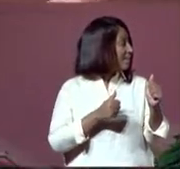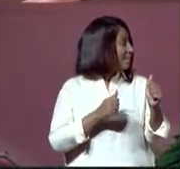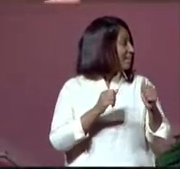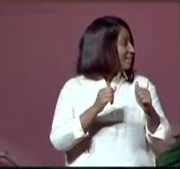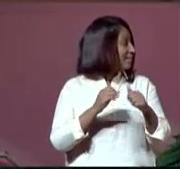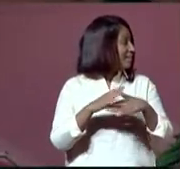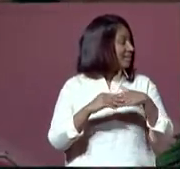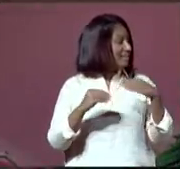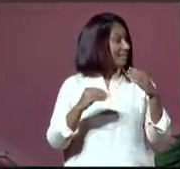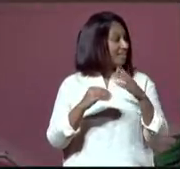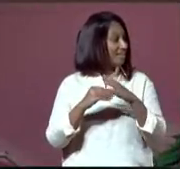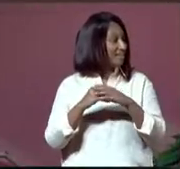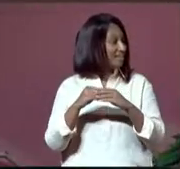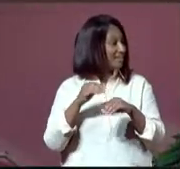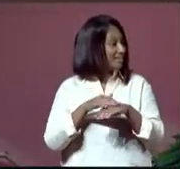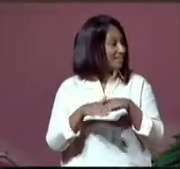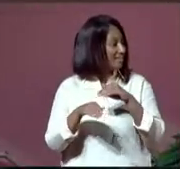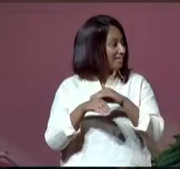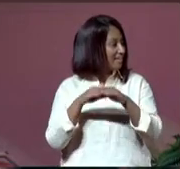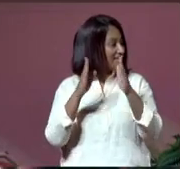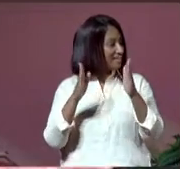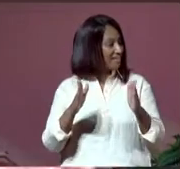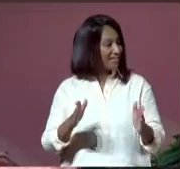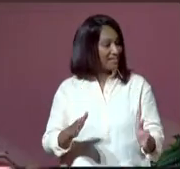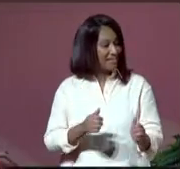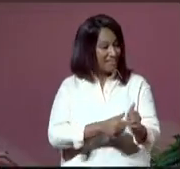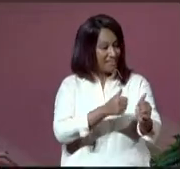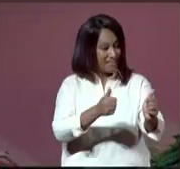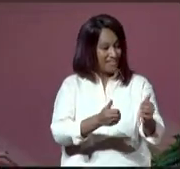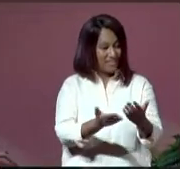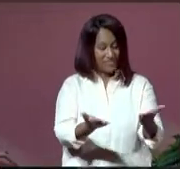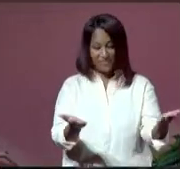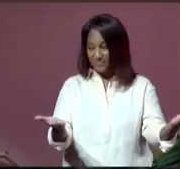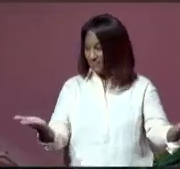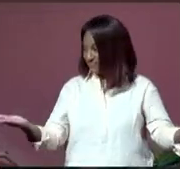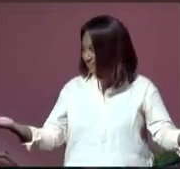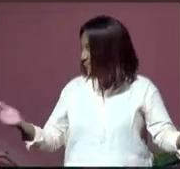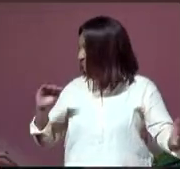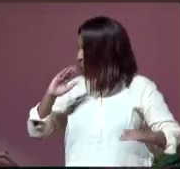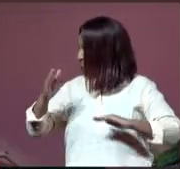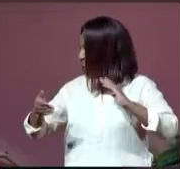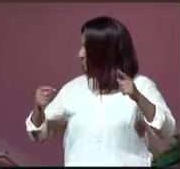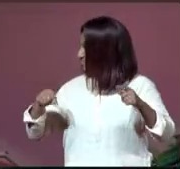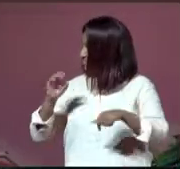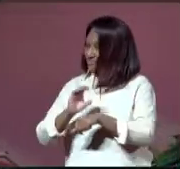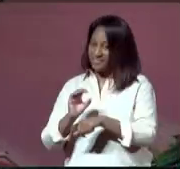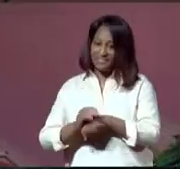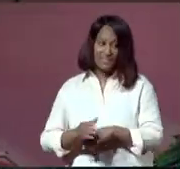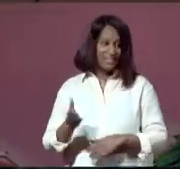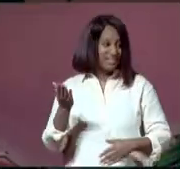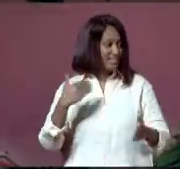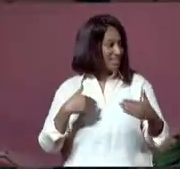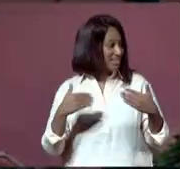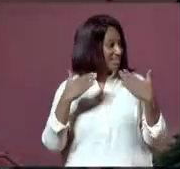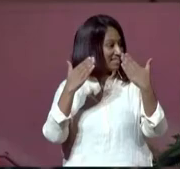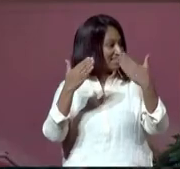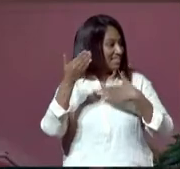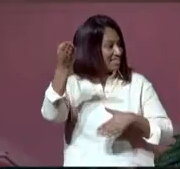going to minister to you in a private area and officially welcome you to Friendship West. Come on, Friendship West. Let's thank